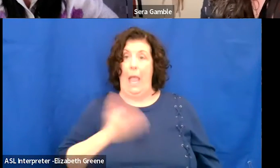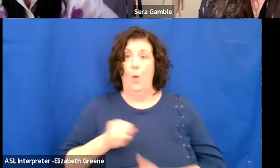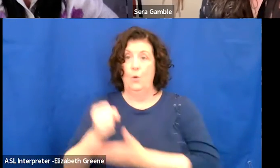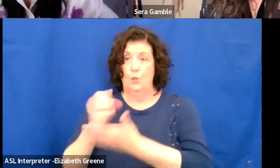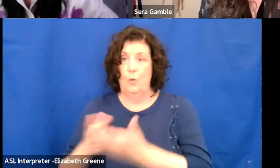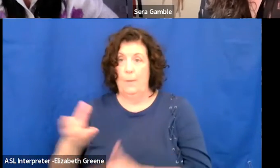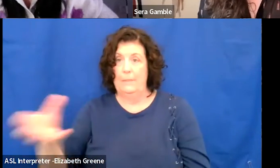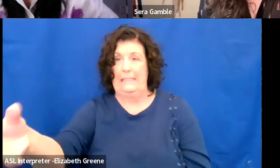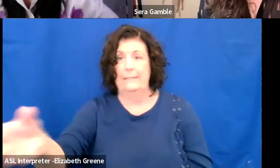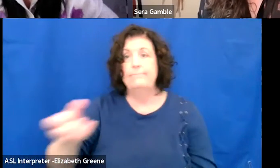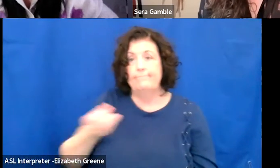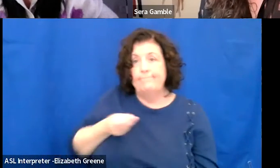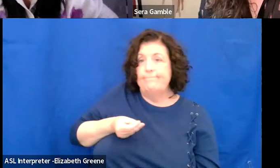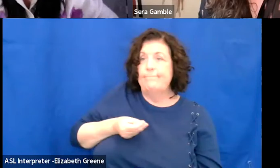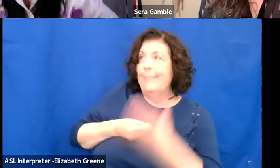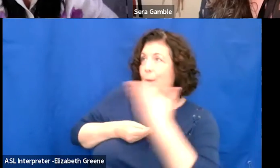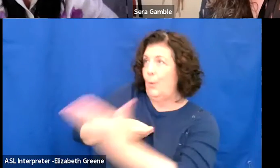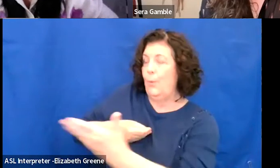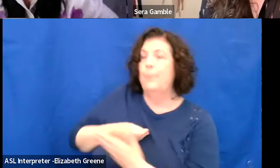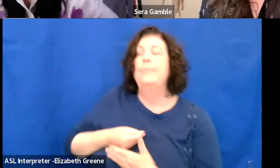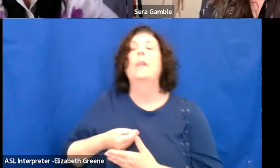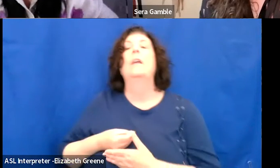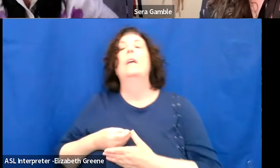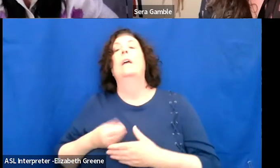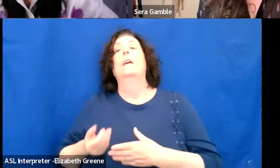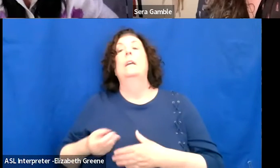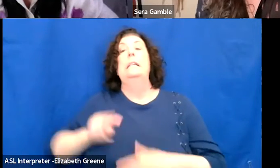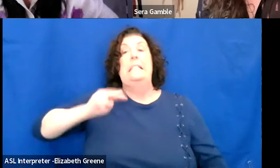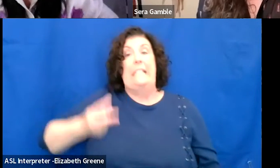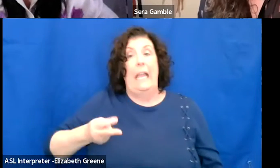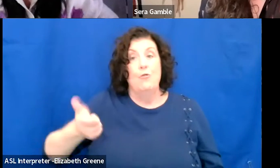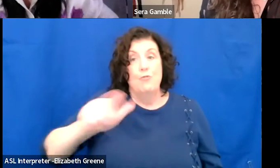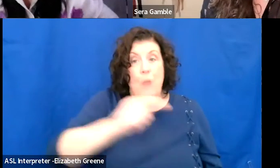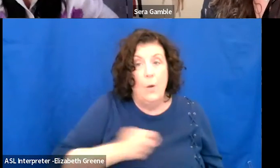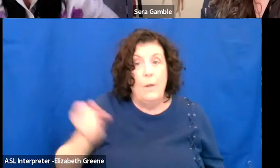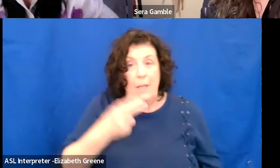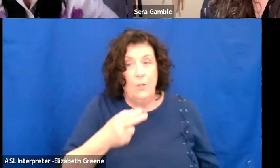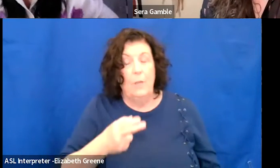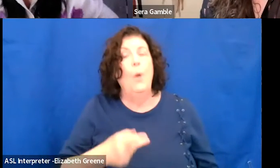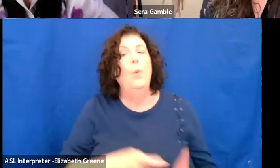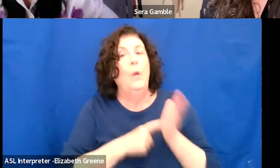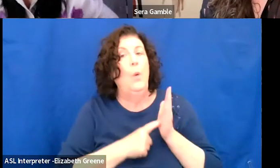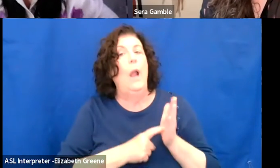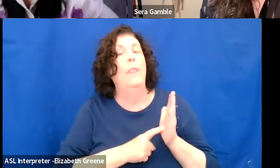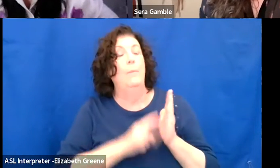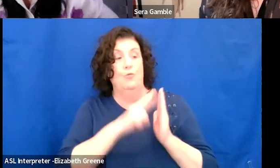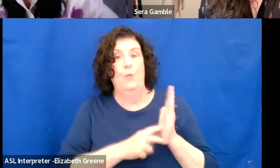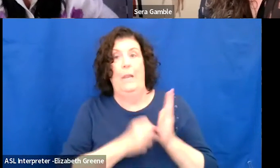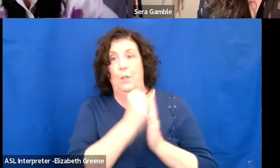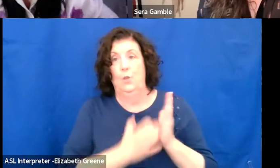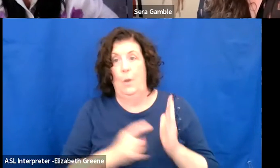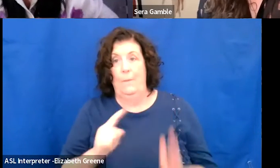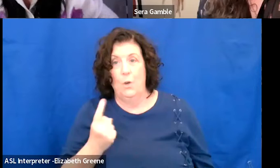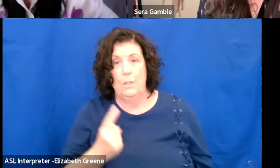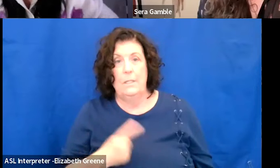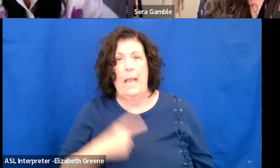went around again, did a second round of pitching, but this one, they read the script first. This was, I believe it was the